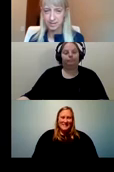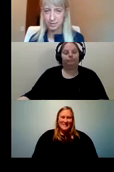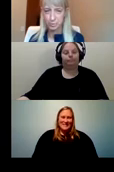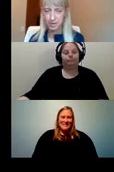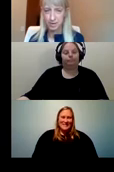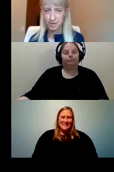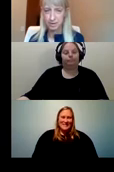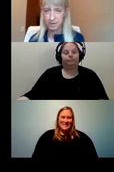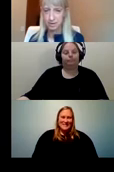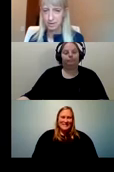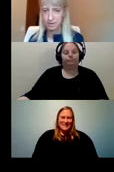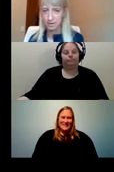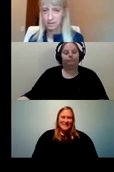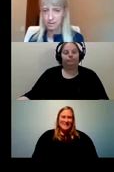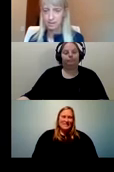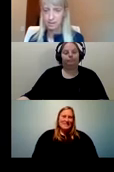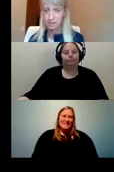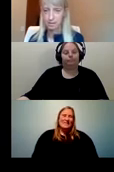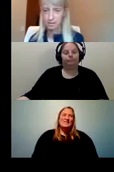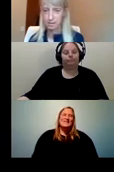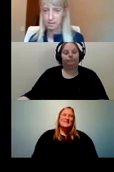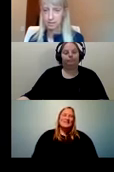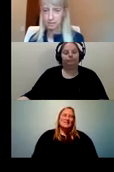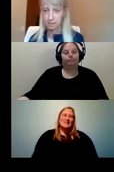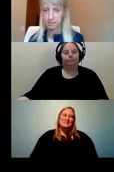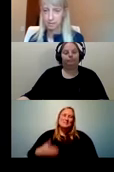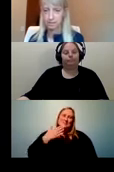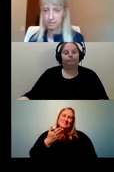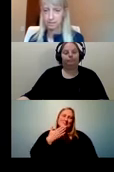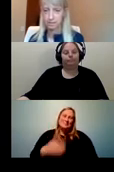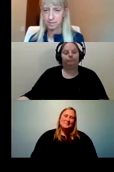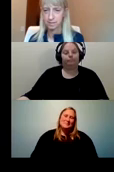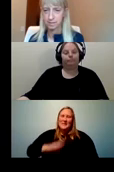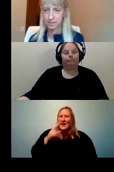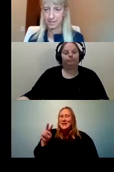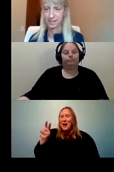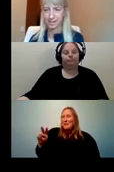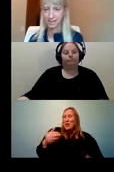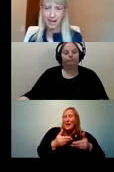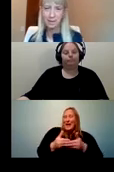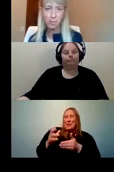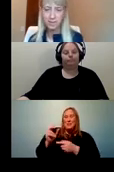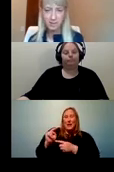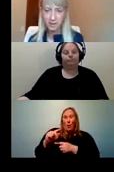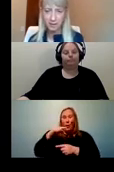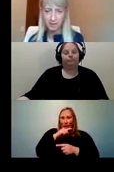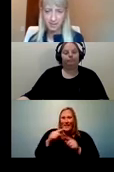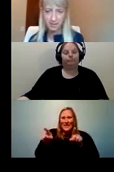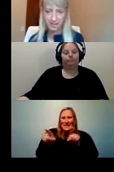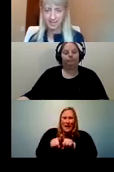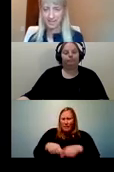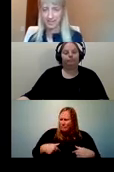yeah, it is. We do get, thanks. I'll never look at baby corn the same. I won't either.